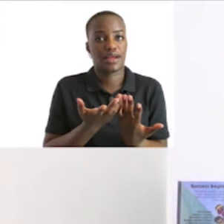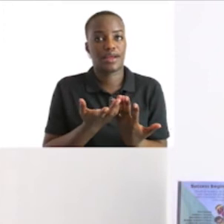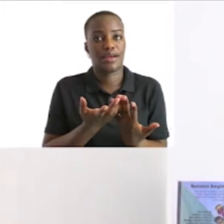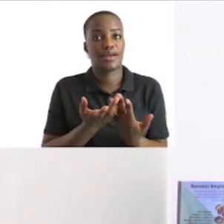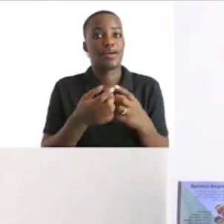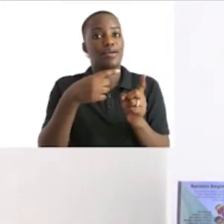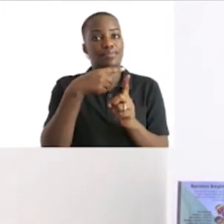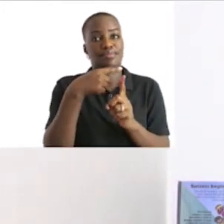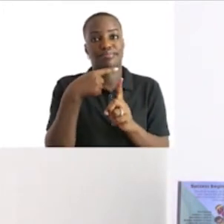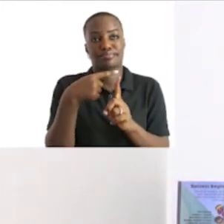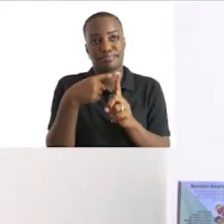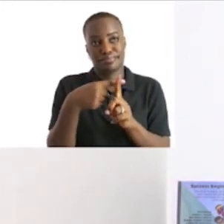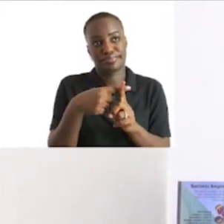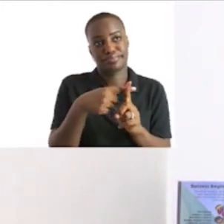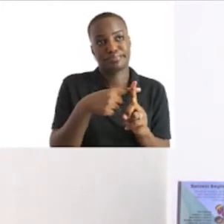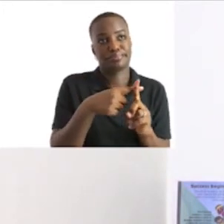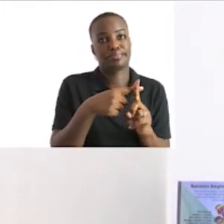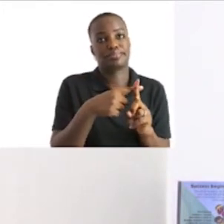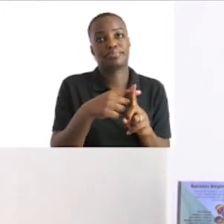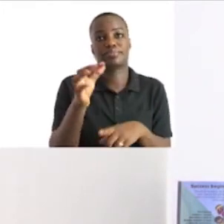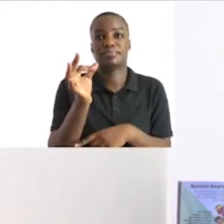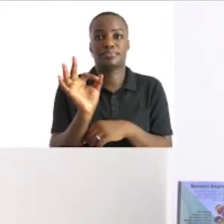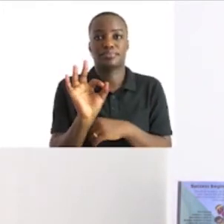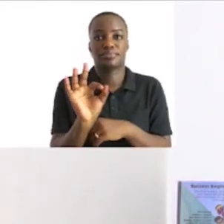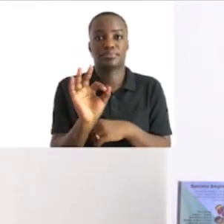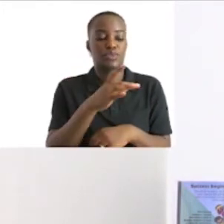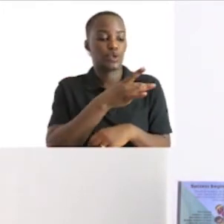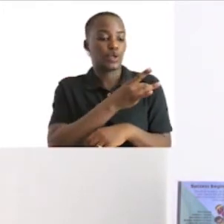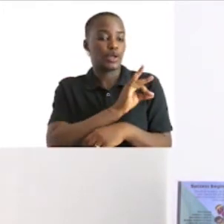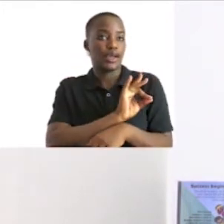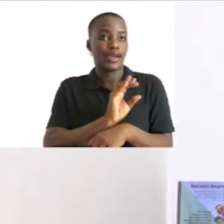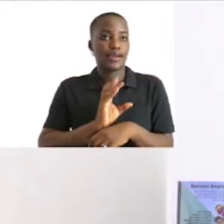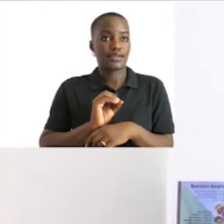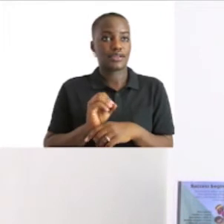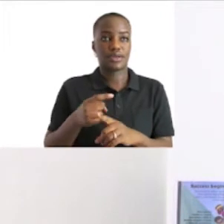9. So it becomes 80 plus